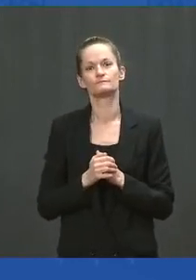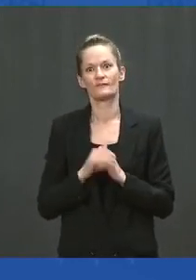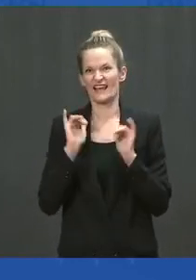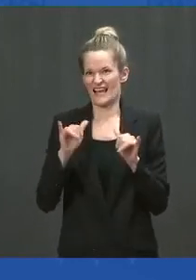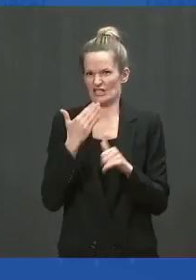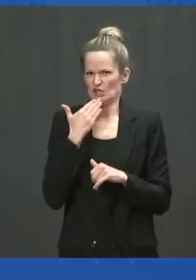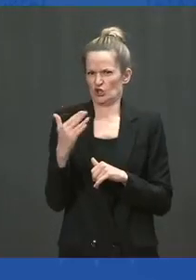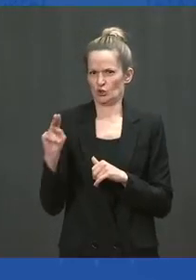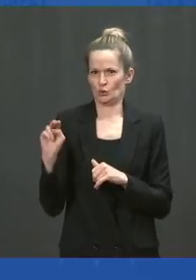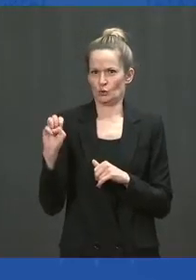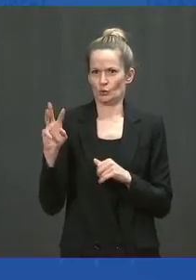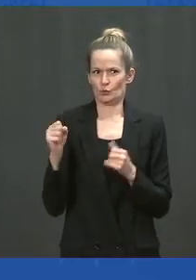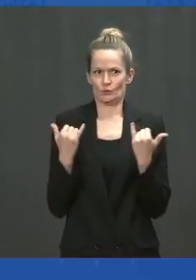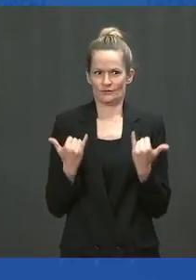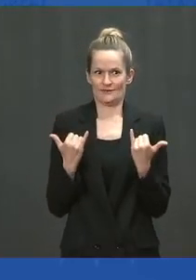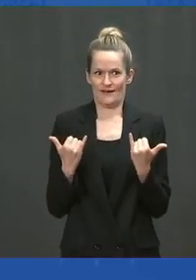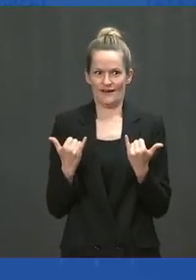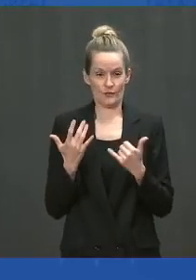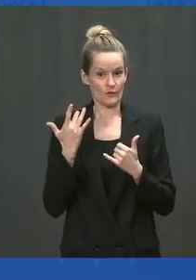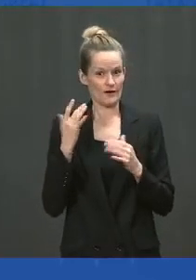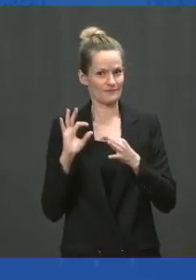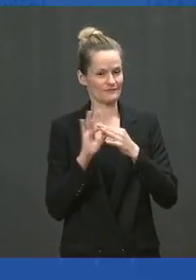943,000 new jobs in July.